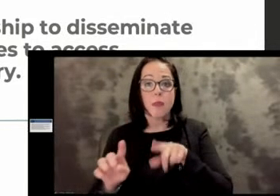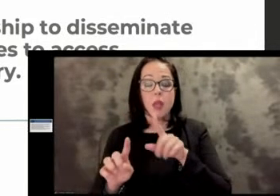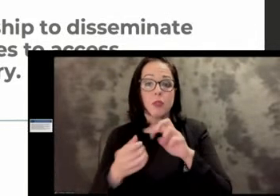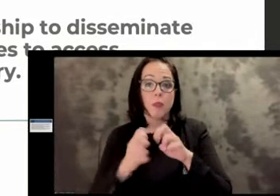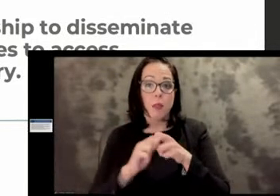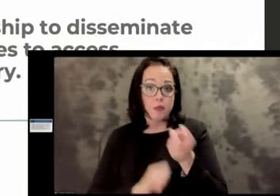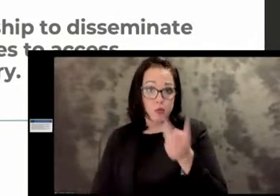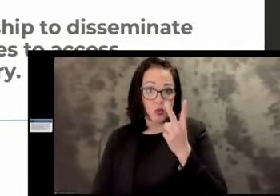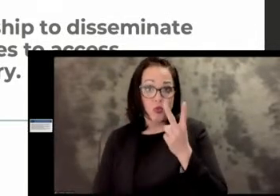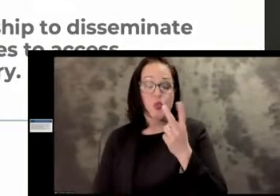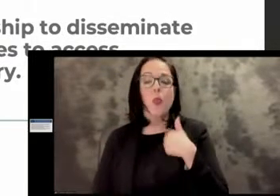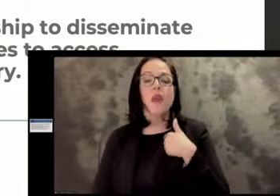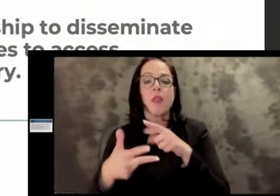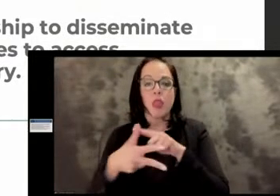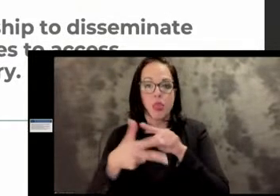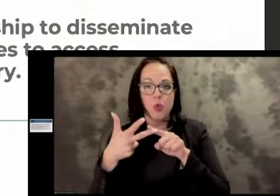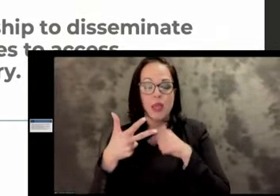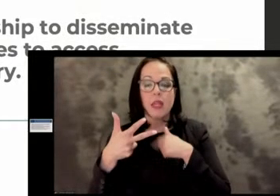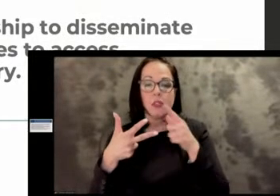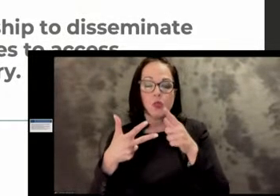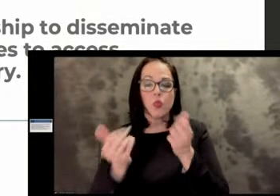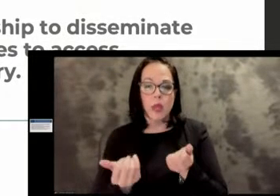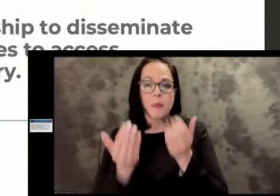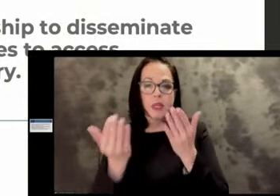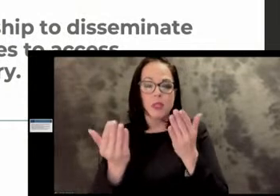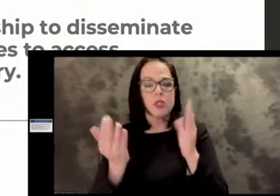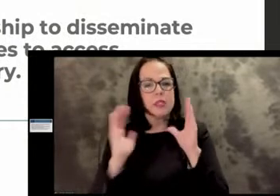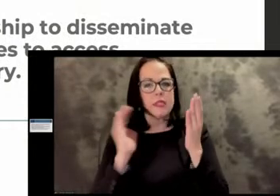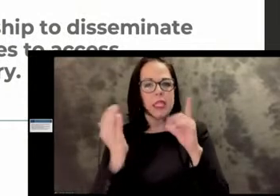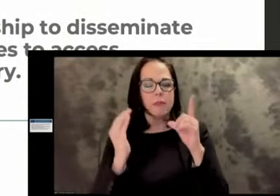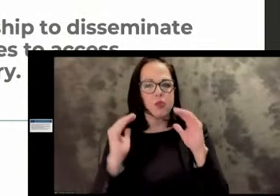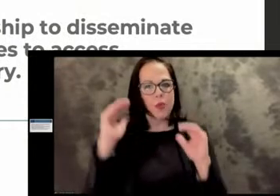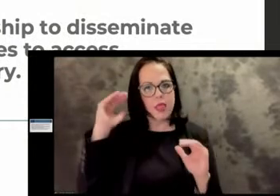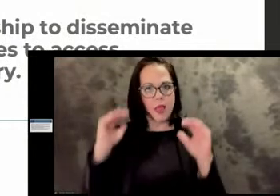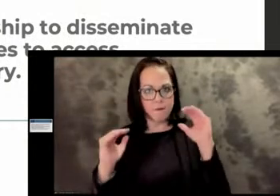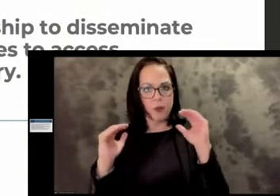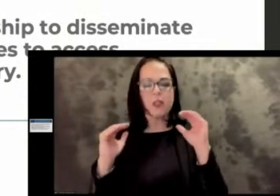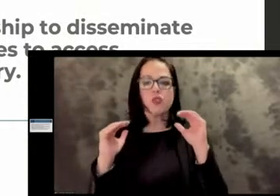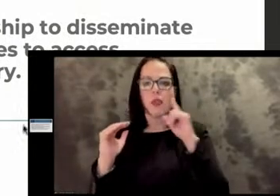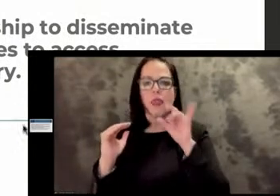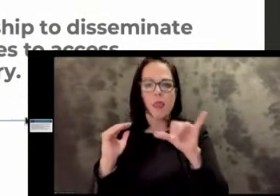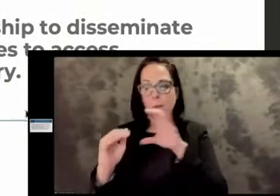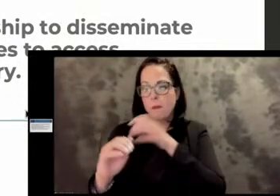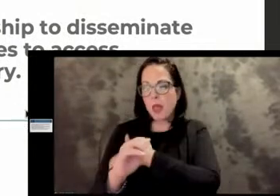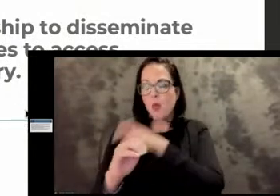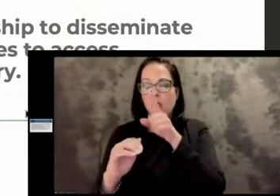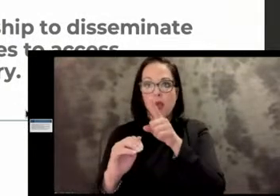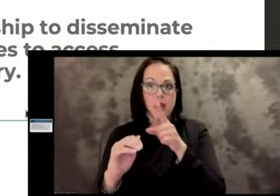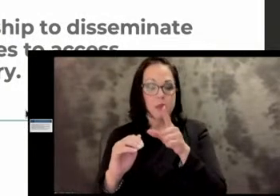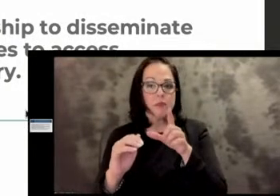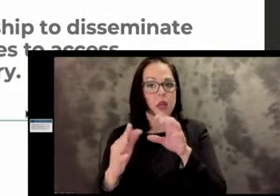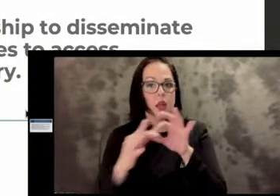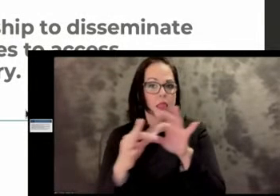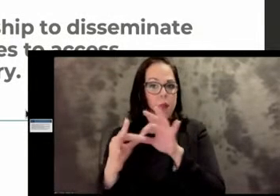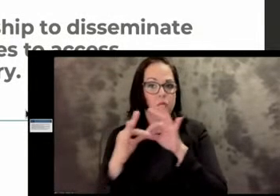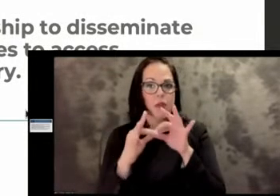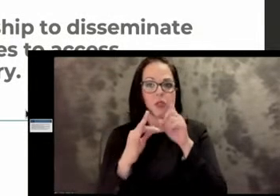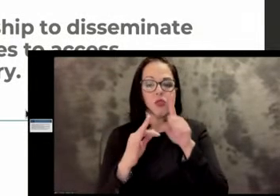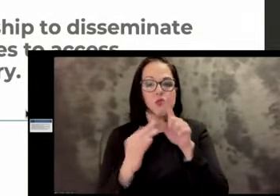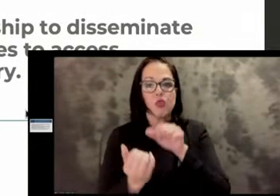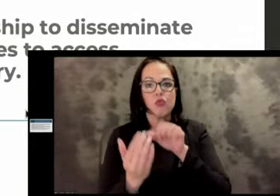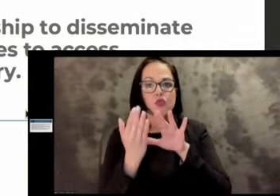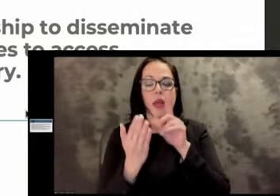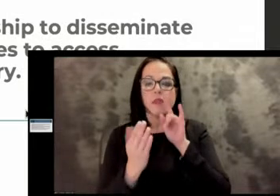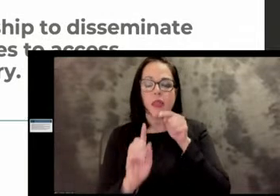3 recommendations that seek to leverage the power of both communications and collaborations in order to address the particular discrimination